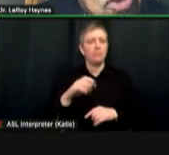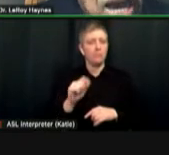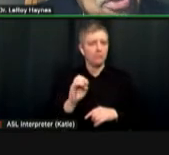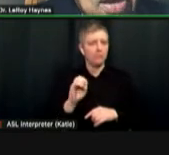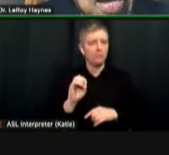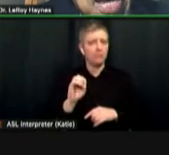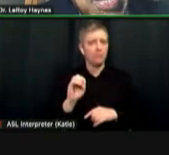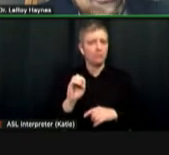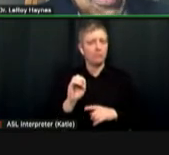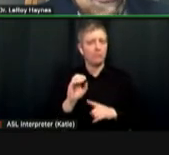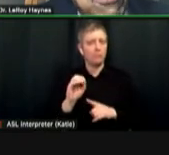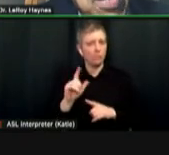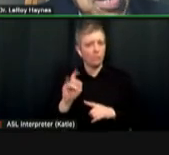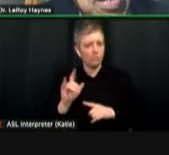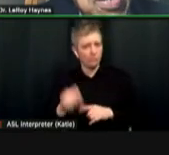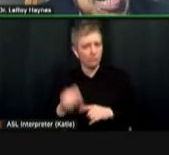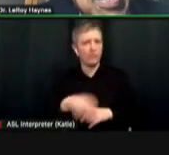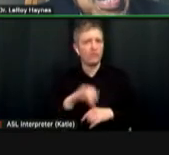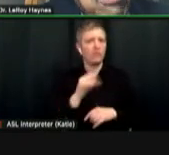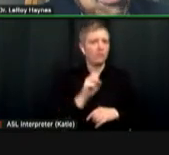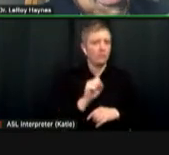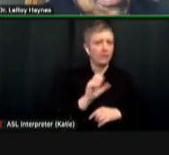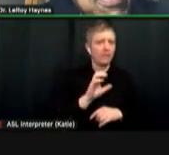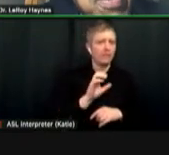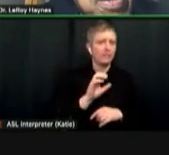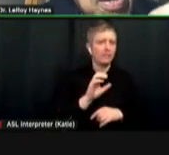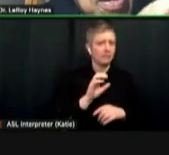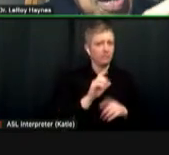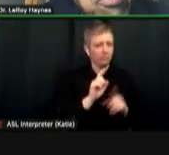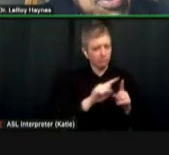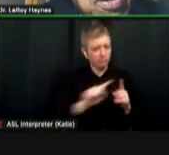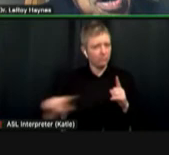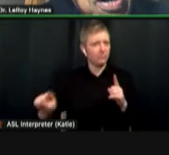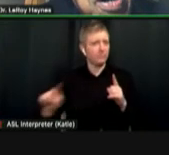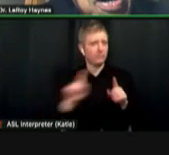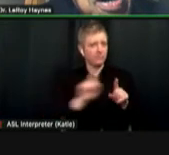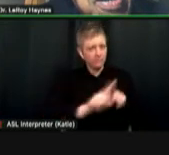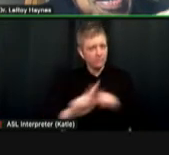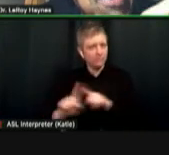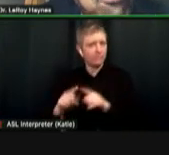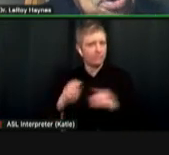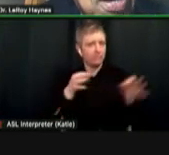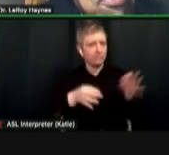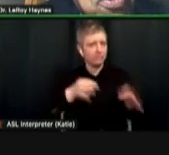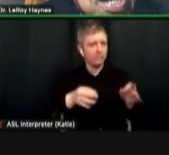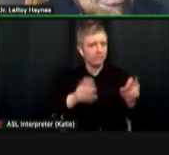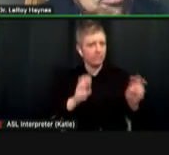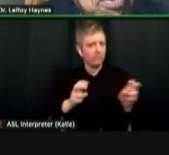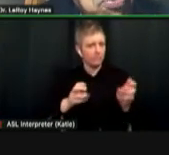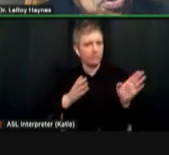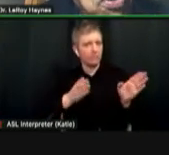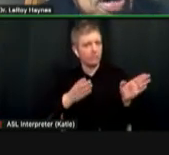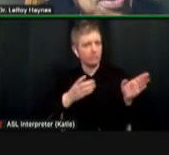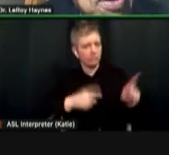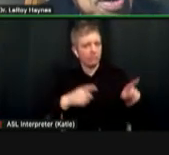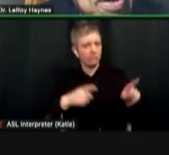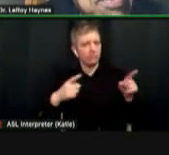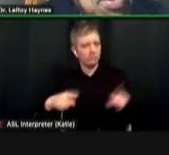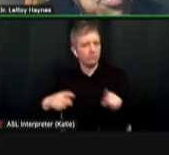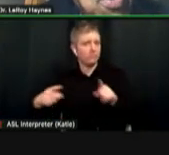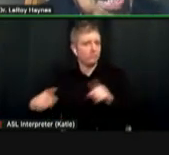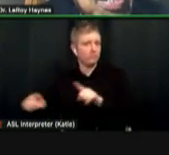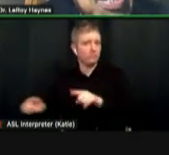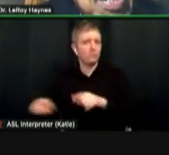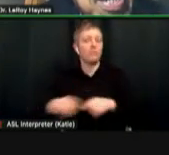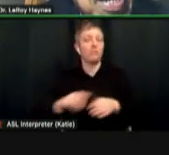James Chassie cases, that there was, there were initial incidents report,